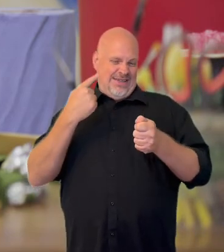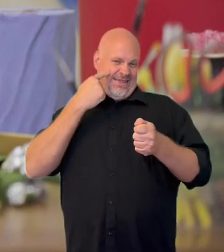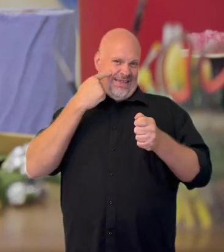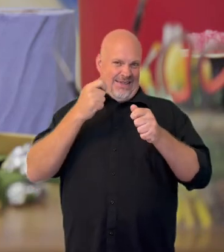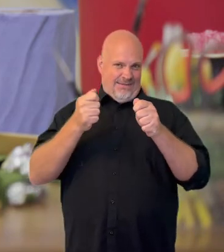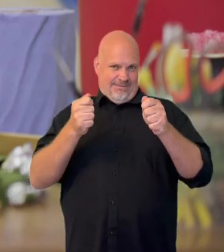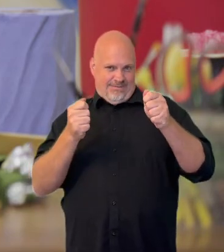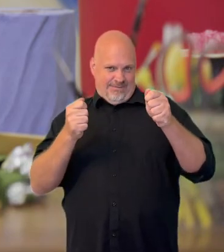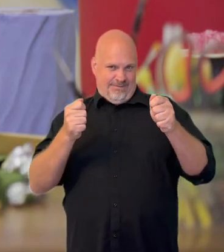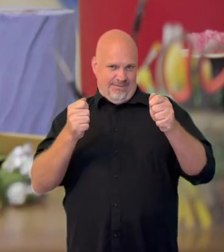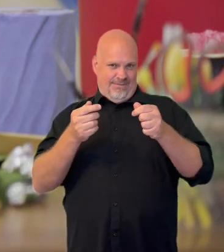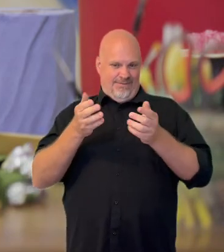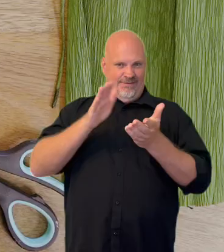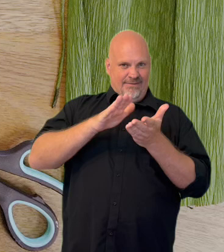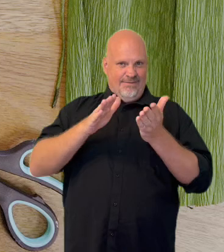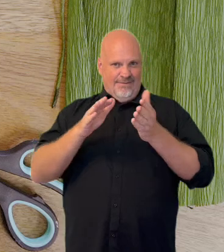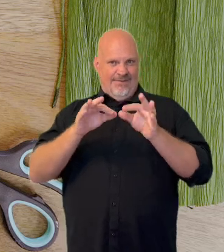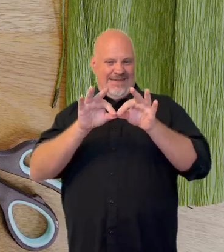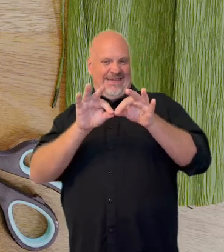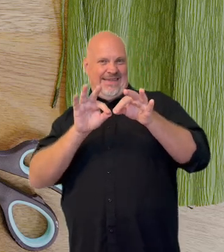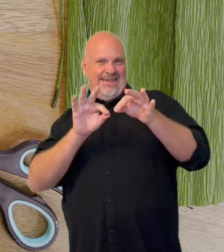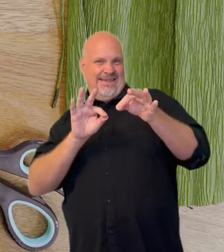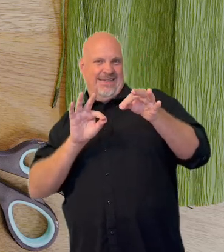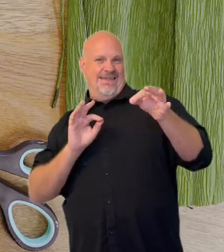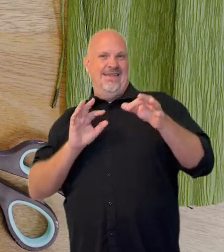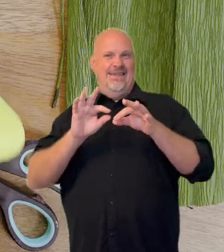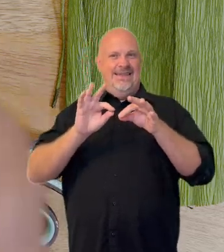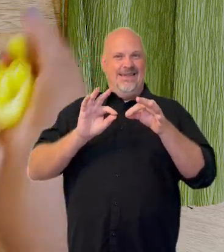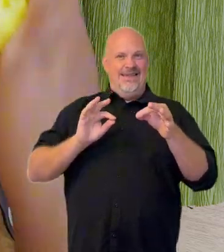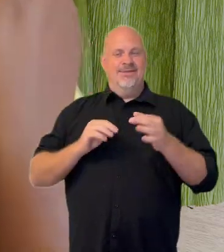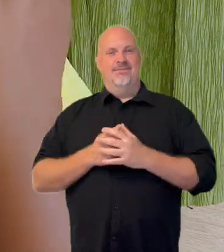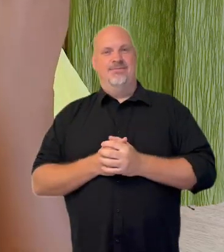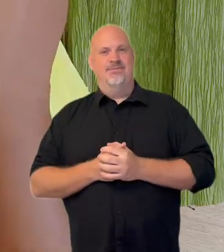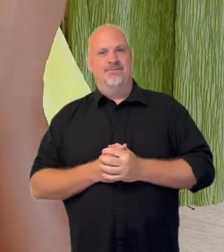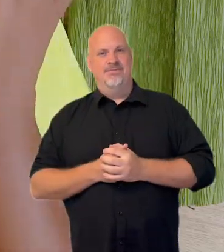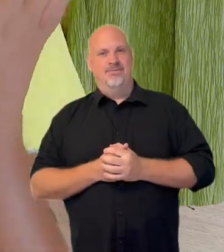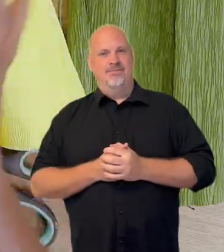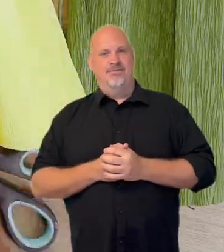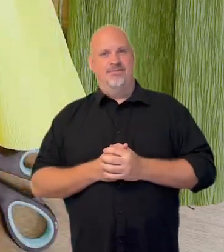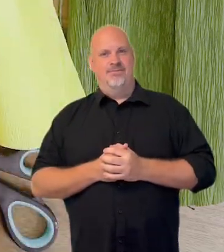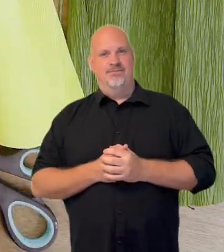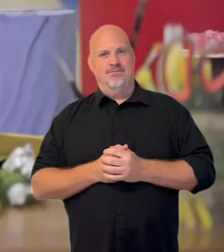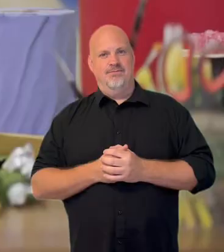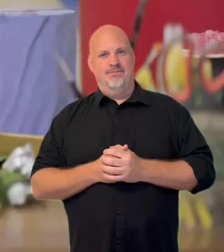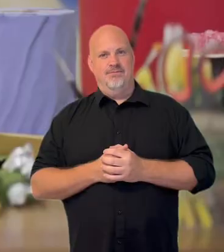to tear and tear along.